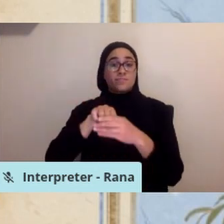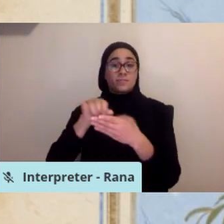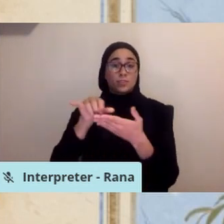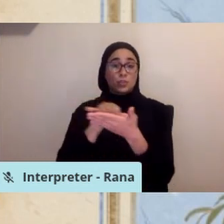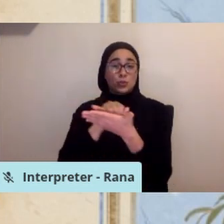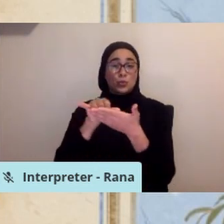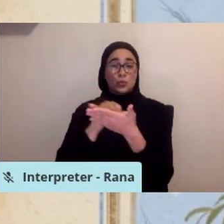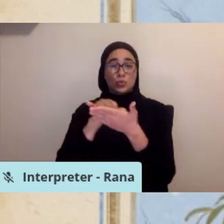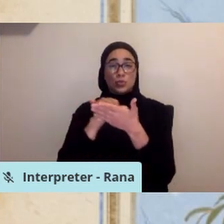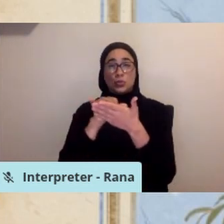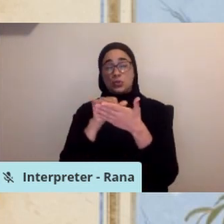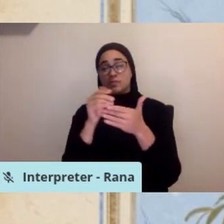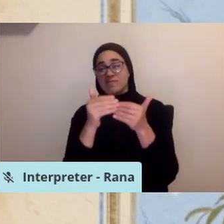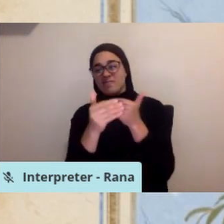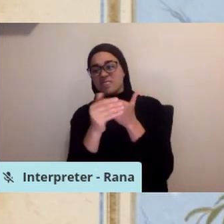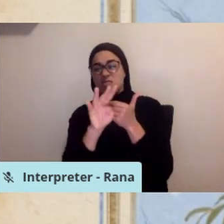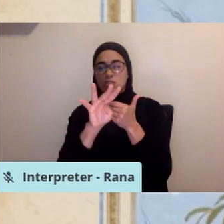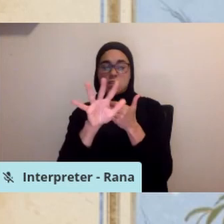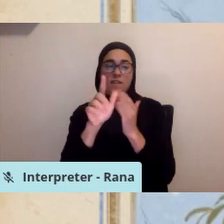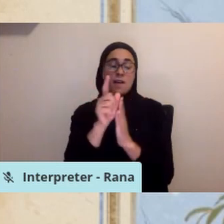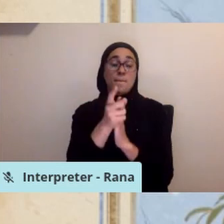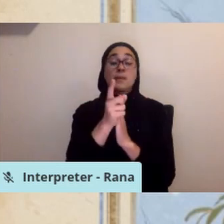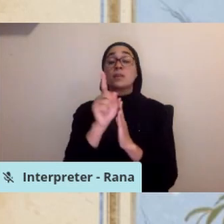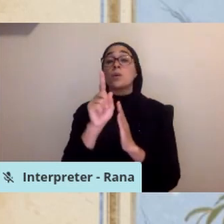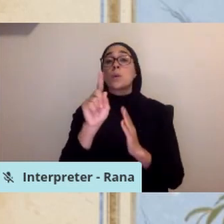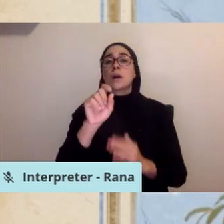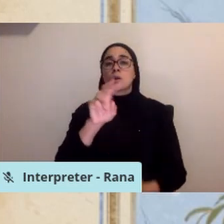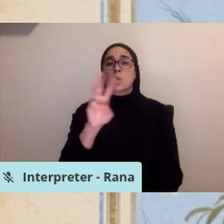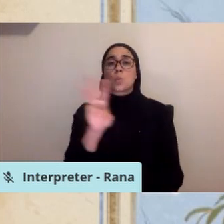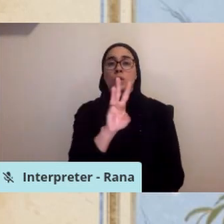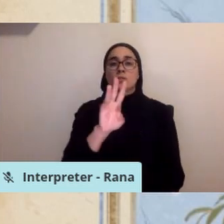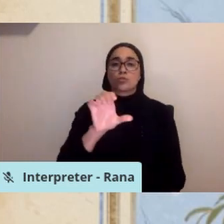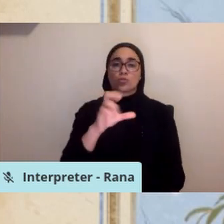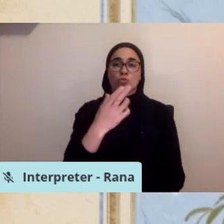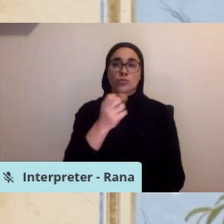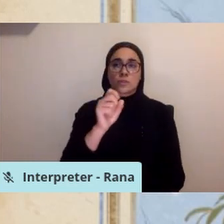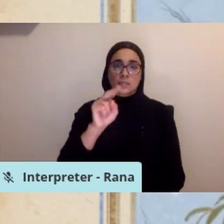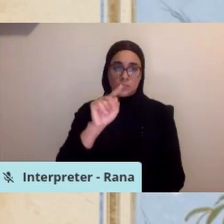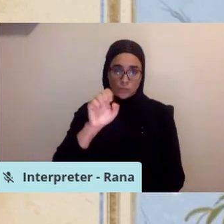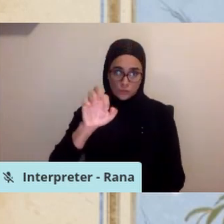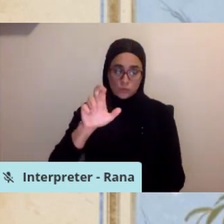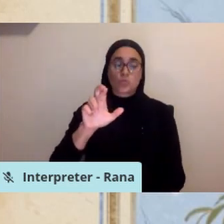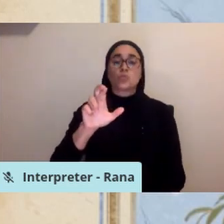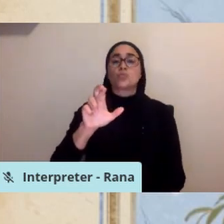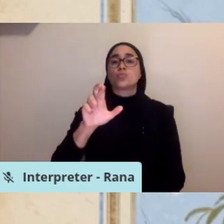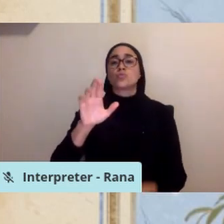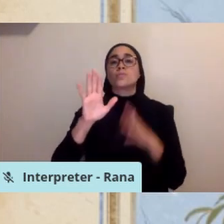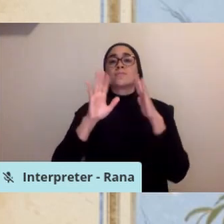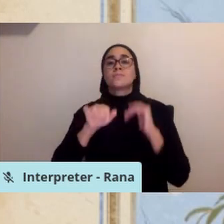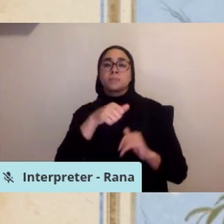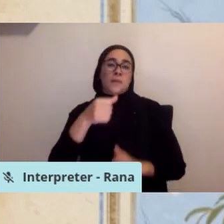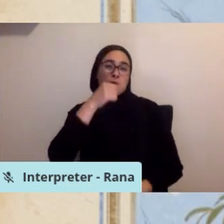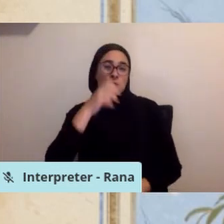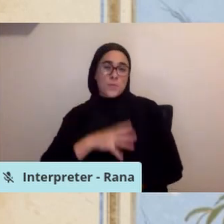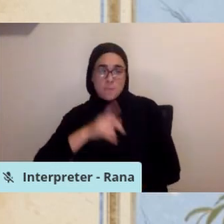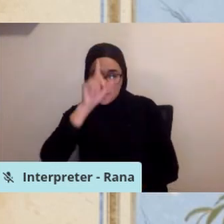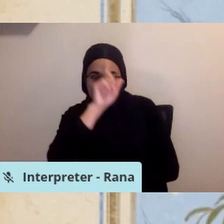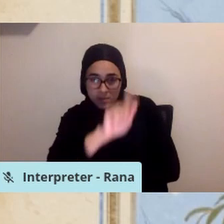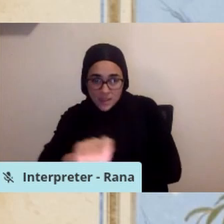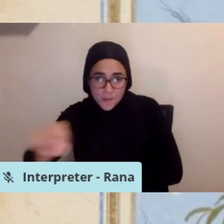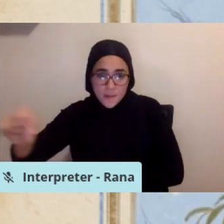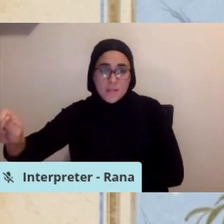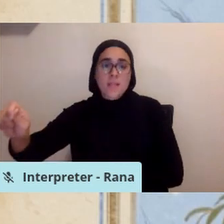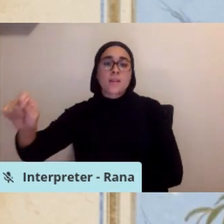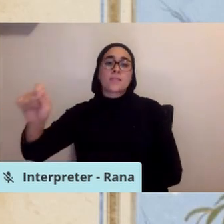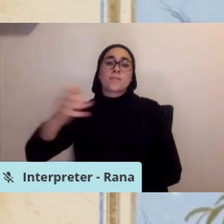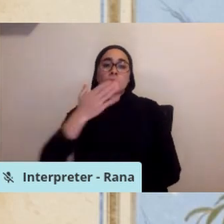of Manhattan in Westchester. Assalamu alaikum. Thank you for inviting me here today, Samsiah.